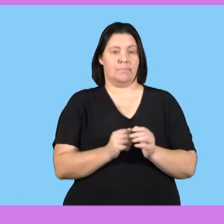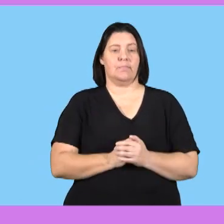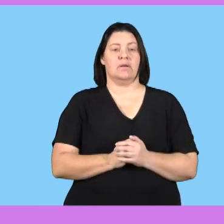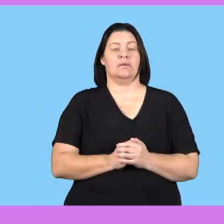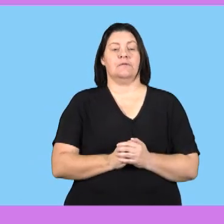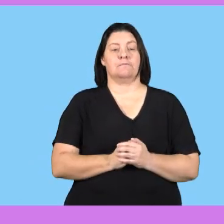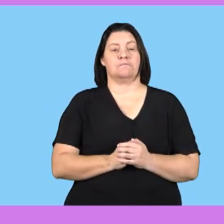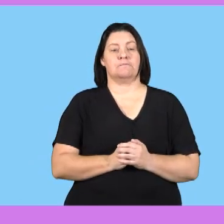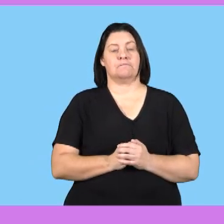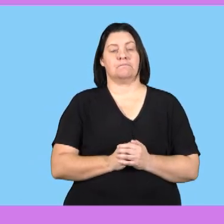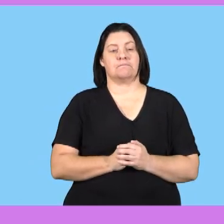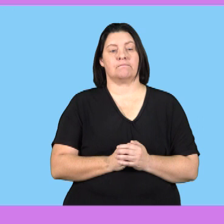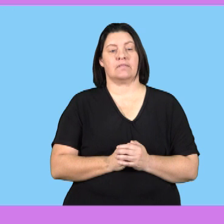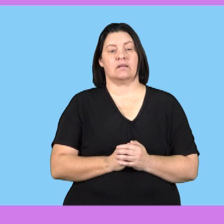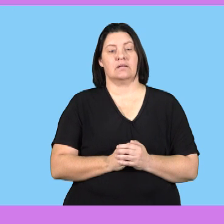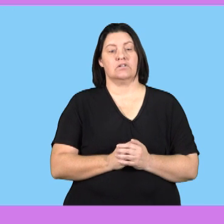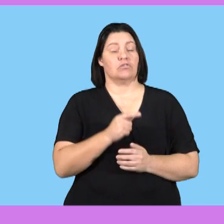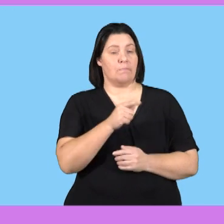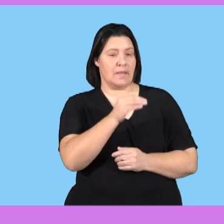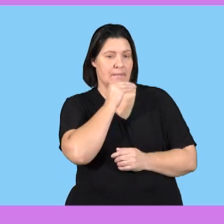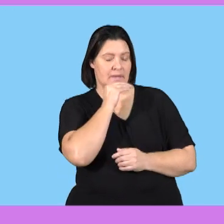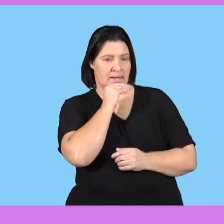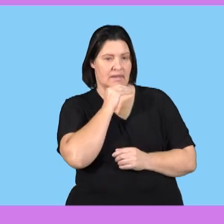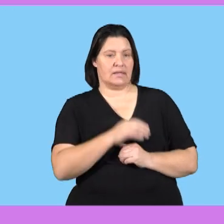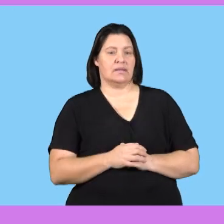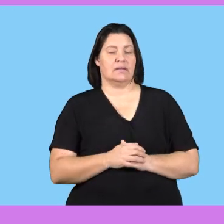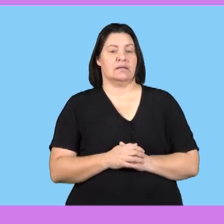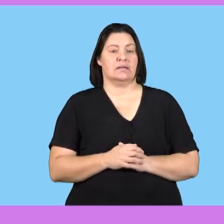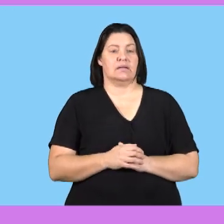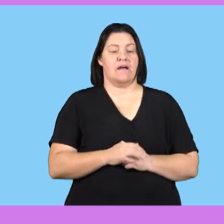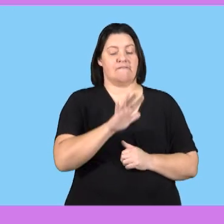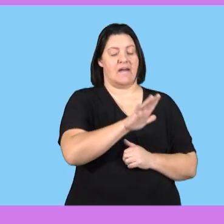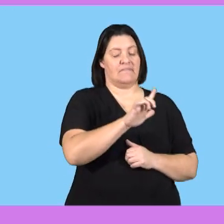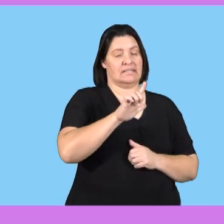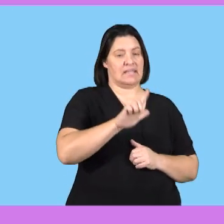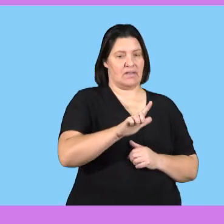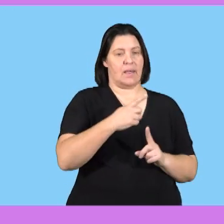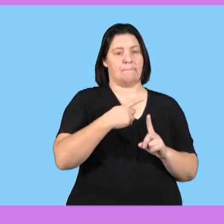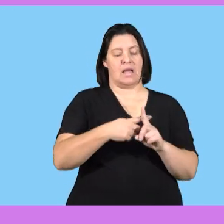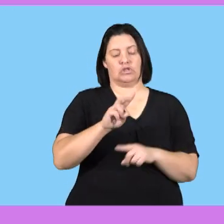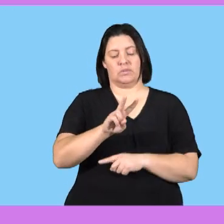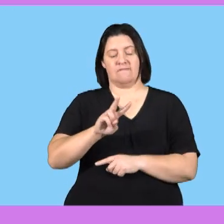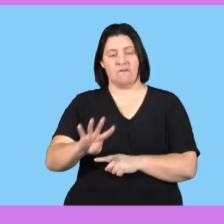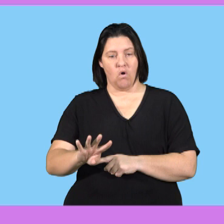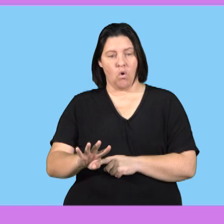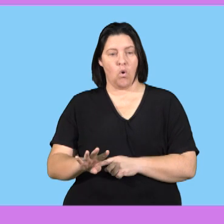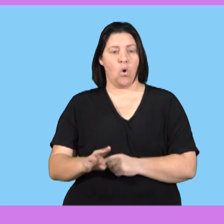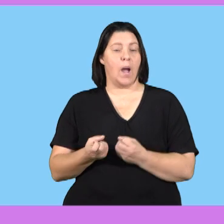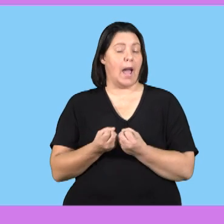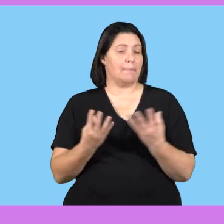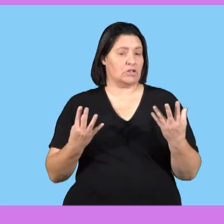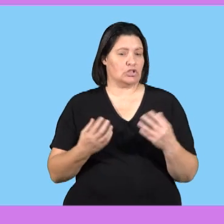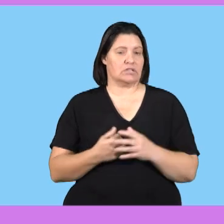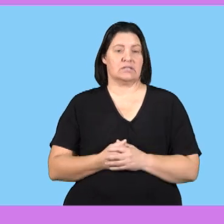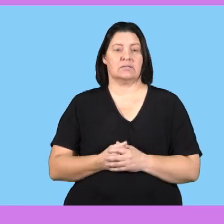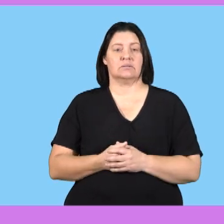plus 24. So in this case, let's just quickly say 57 plus 24 equals.